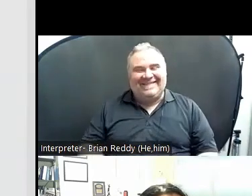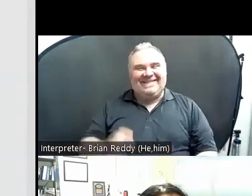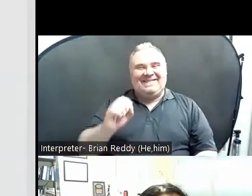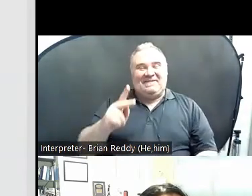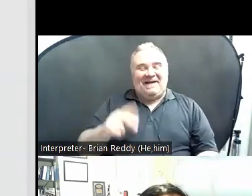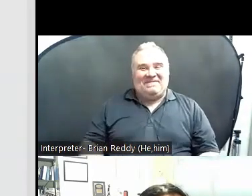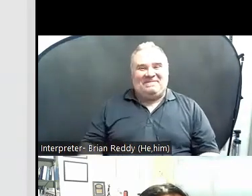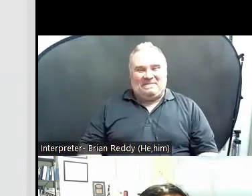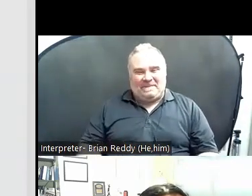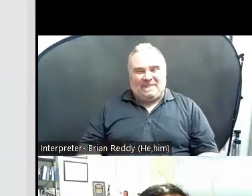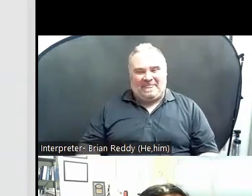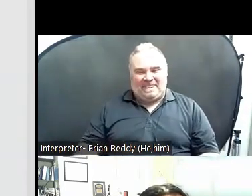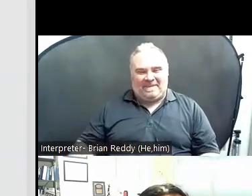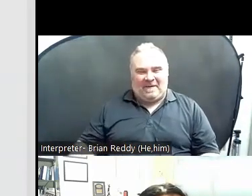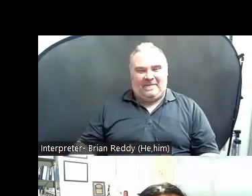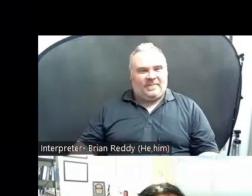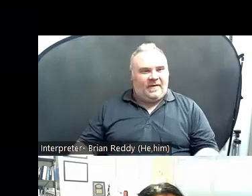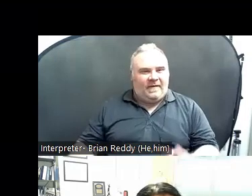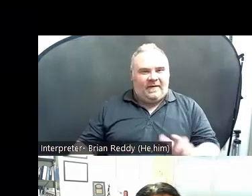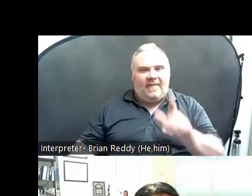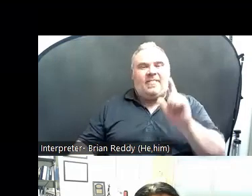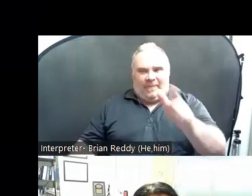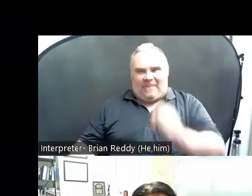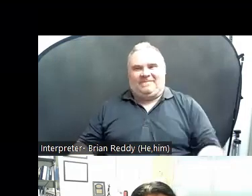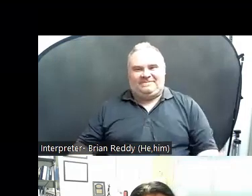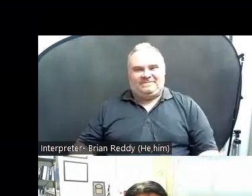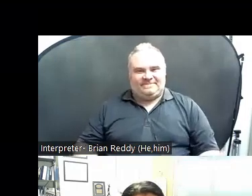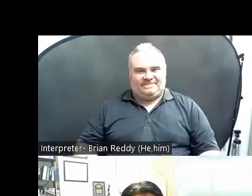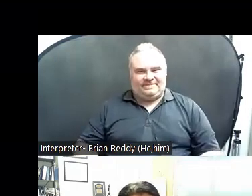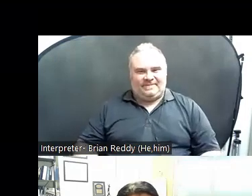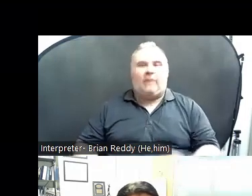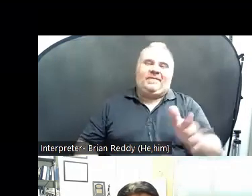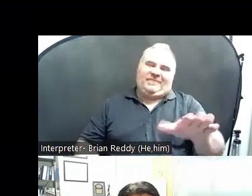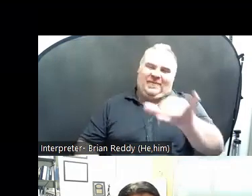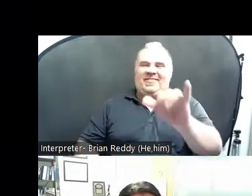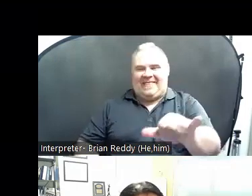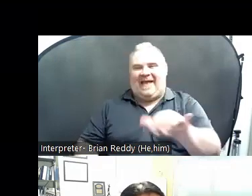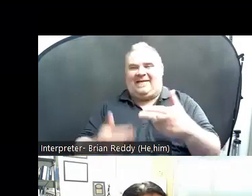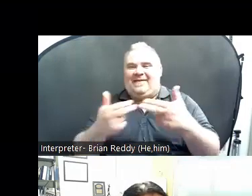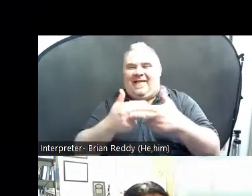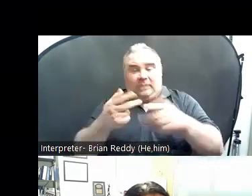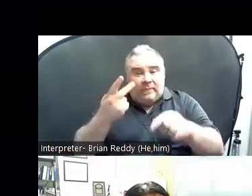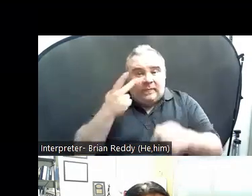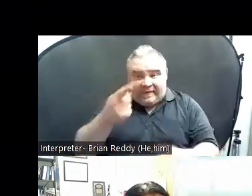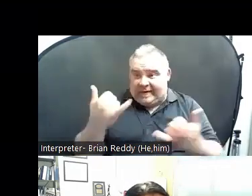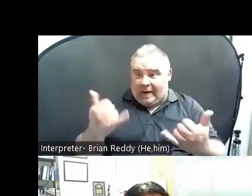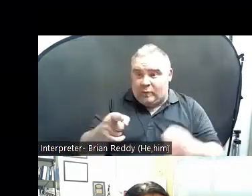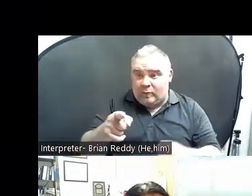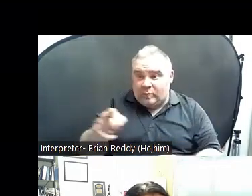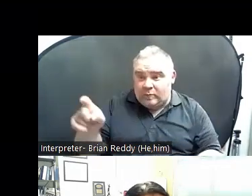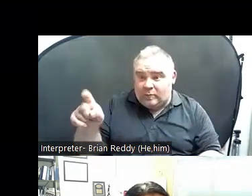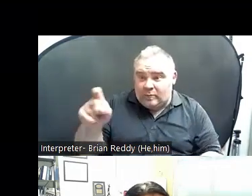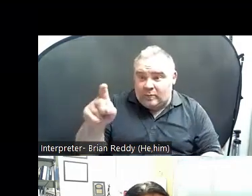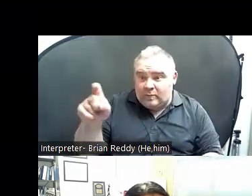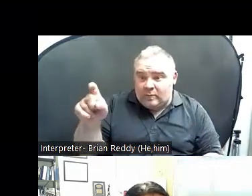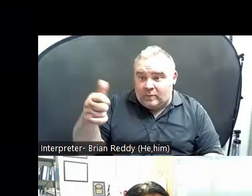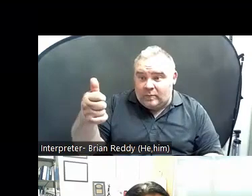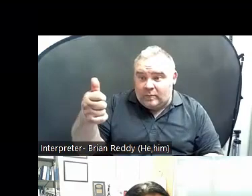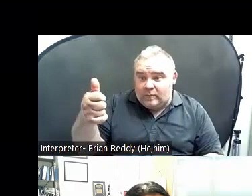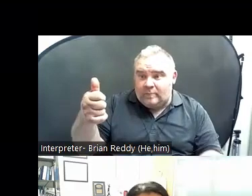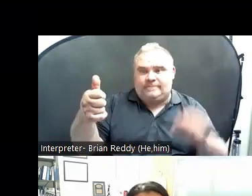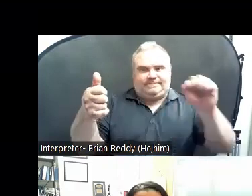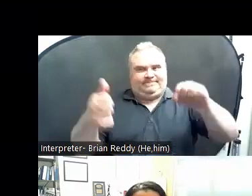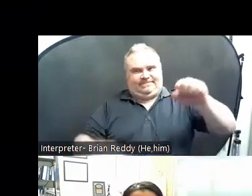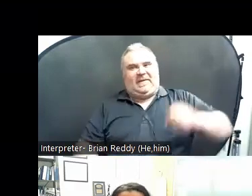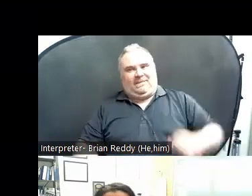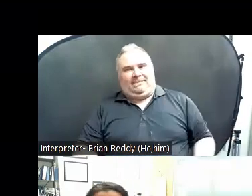Hold on, let me just do slideshow. Here we go. You didn't miss anything. So here's the slide. Do you see them now? Yes,